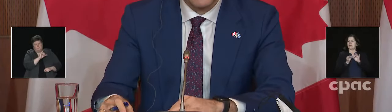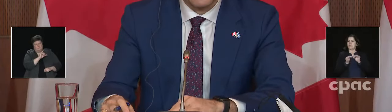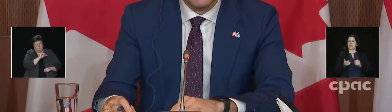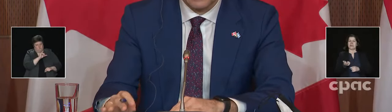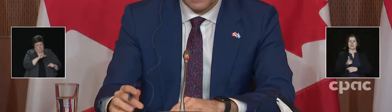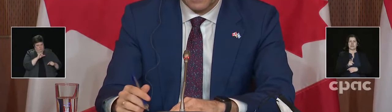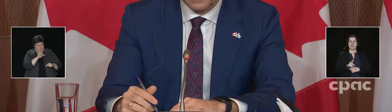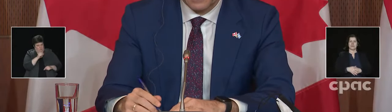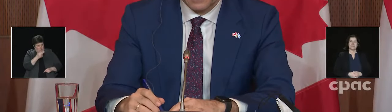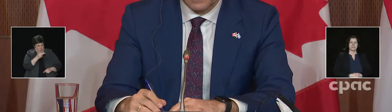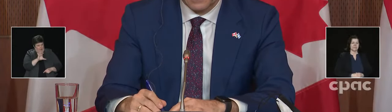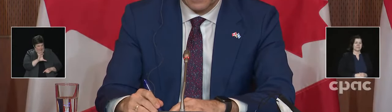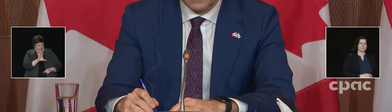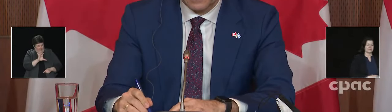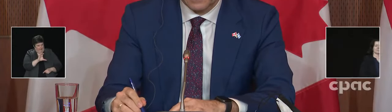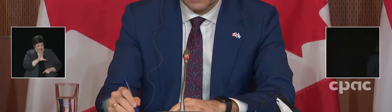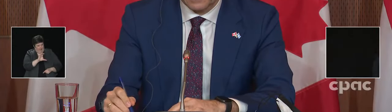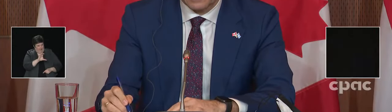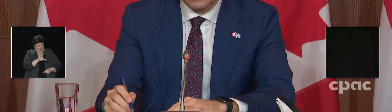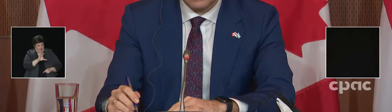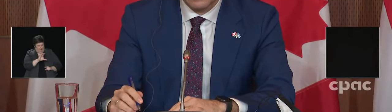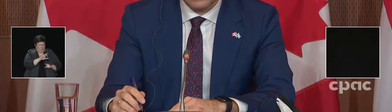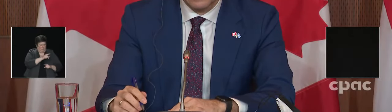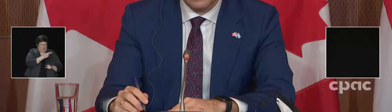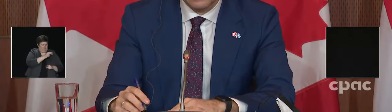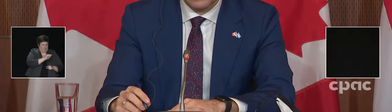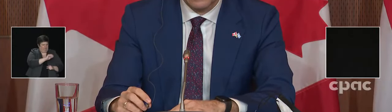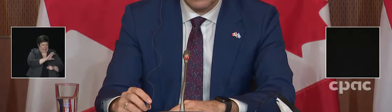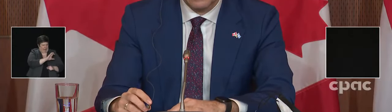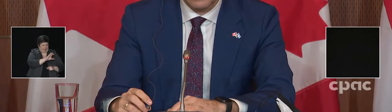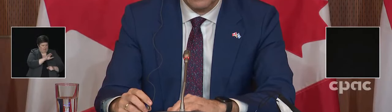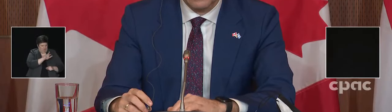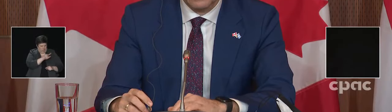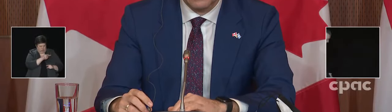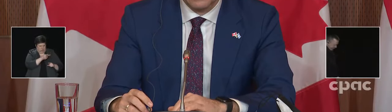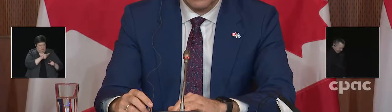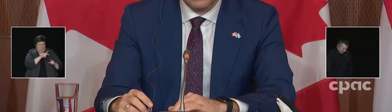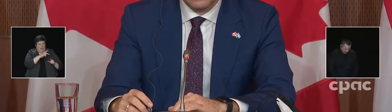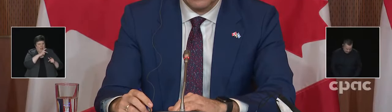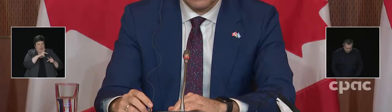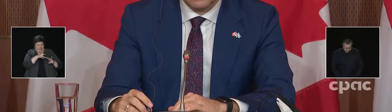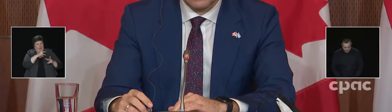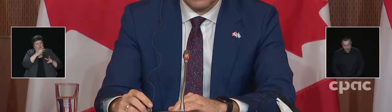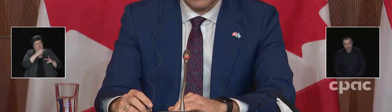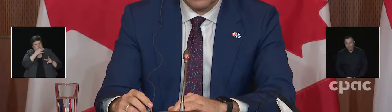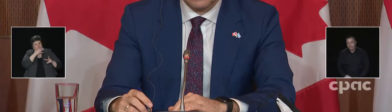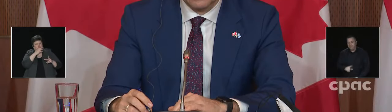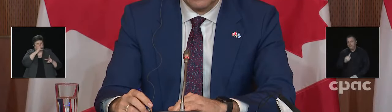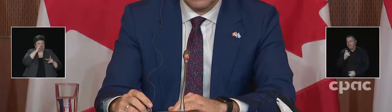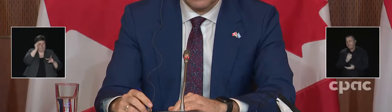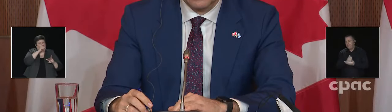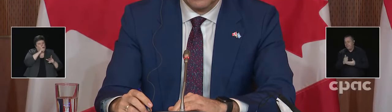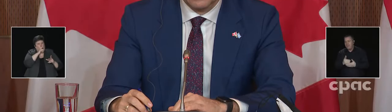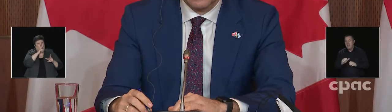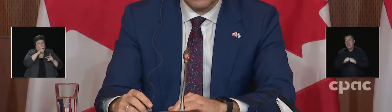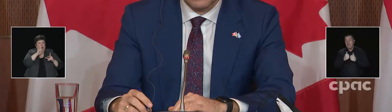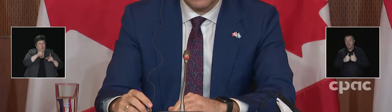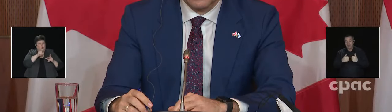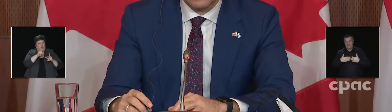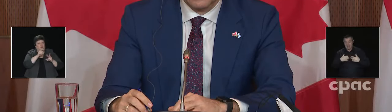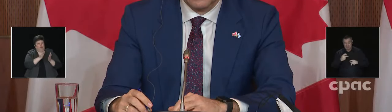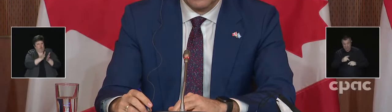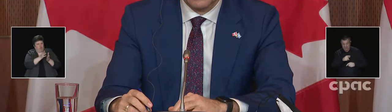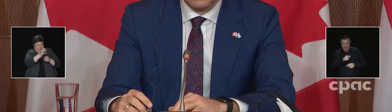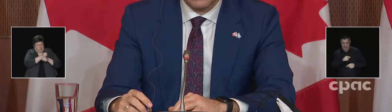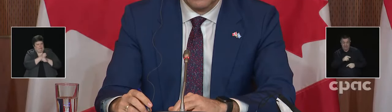Health Canada set priorities, or the public health agency has set priorities for who should receive the drug. And relatively high on that list